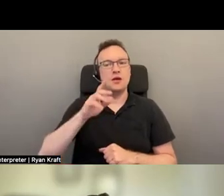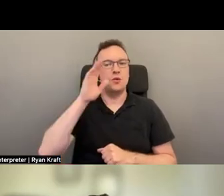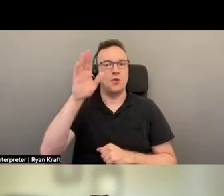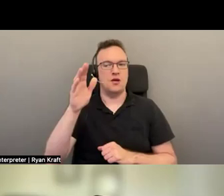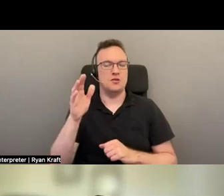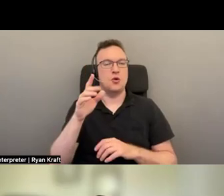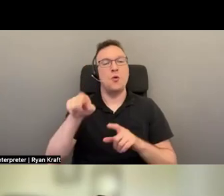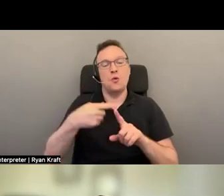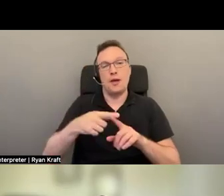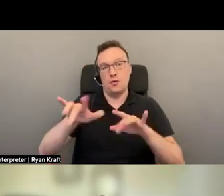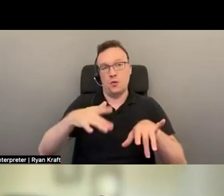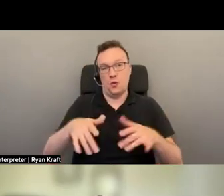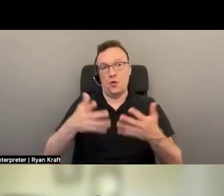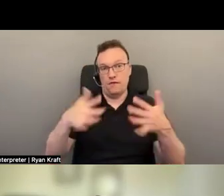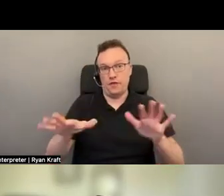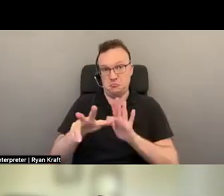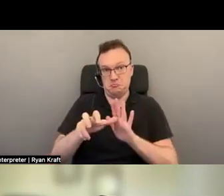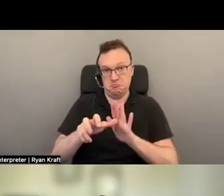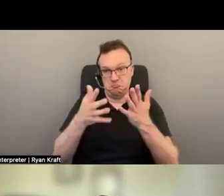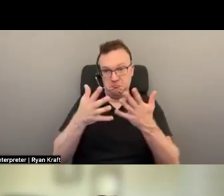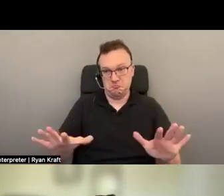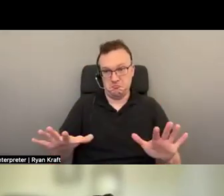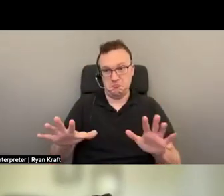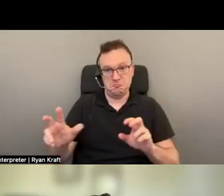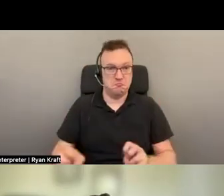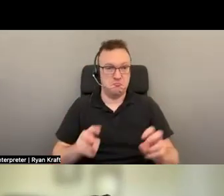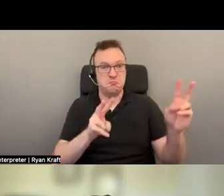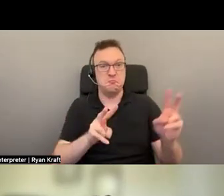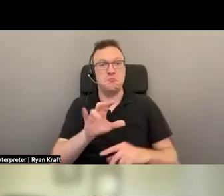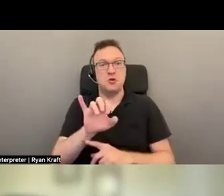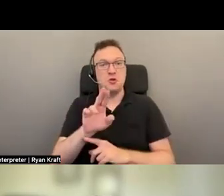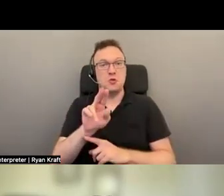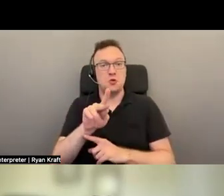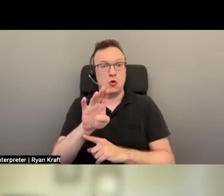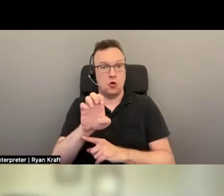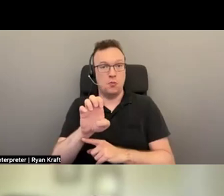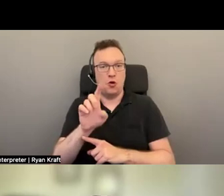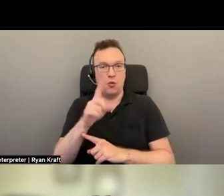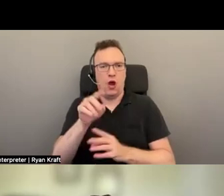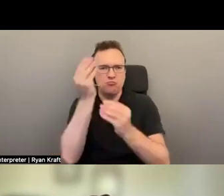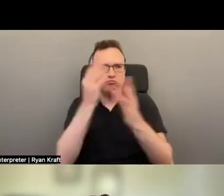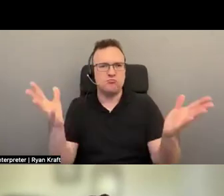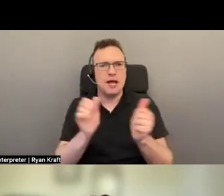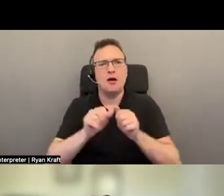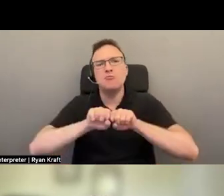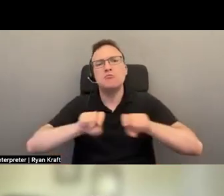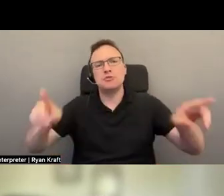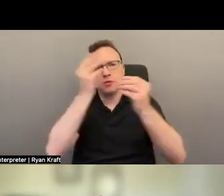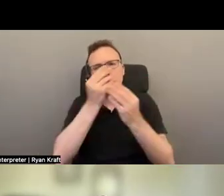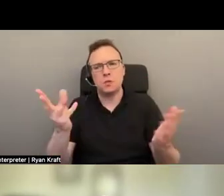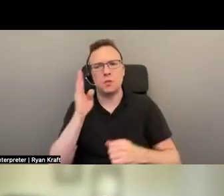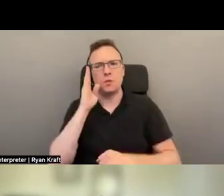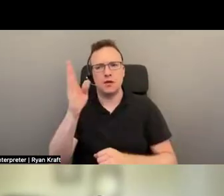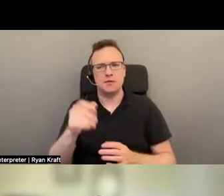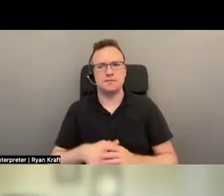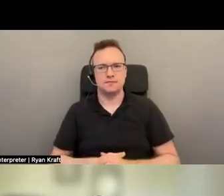the recording for this event is live